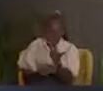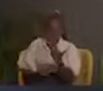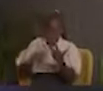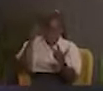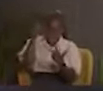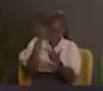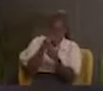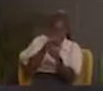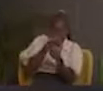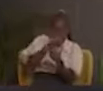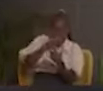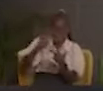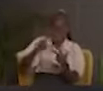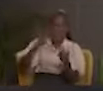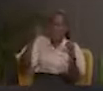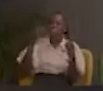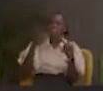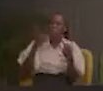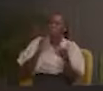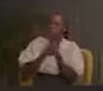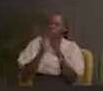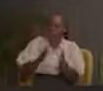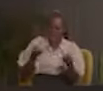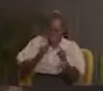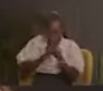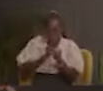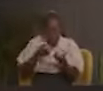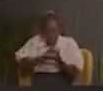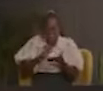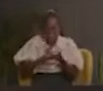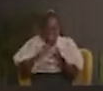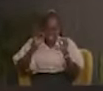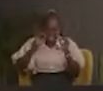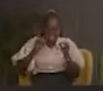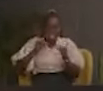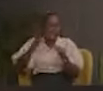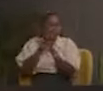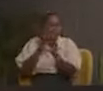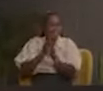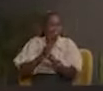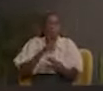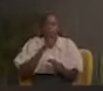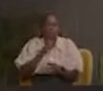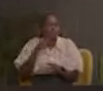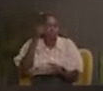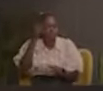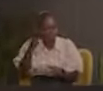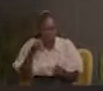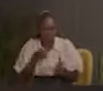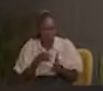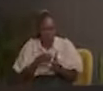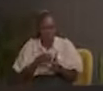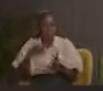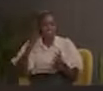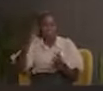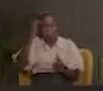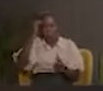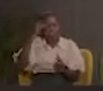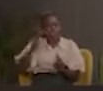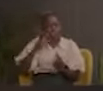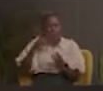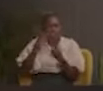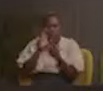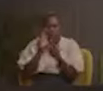many believers, including those who teach faith with all due respect, have not understood it. The knowledge of the